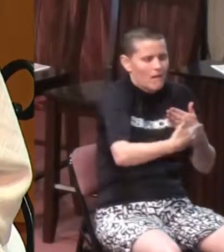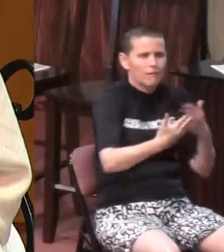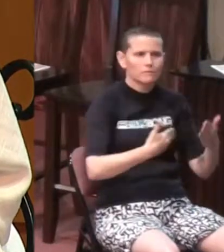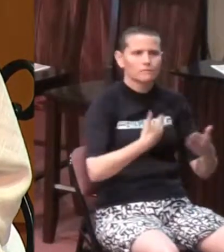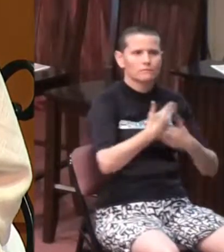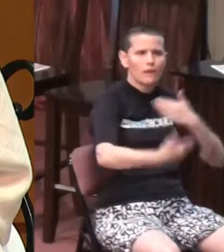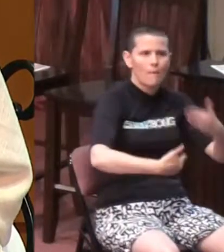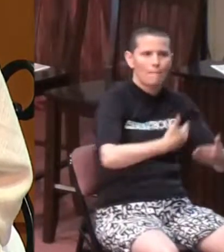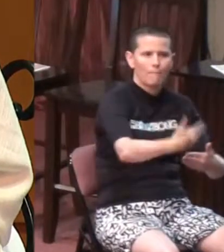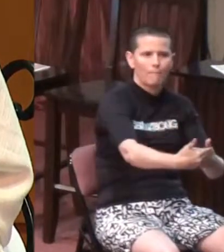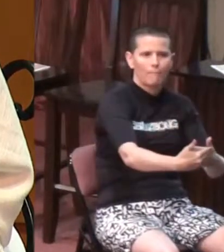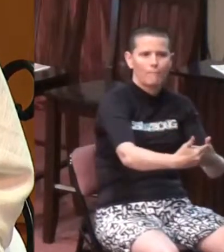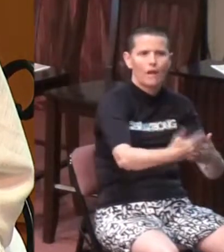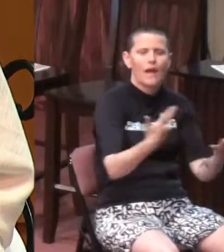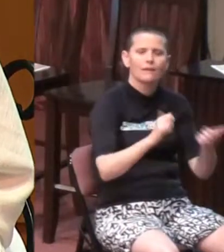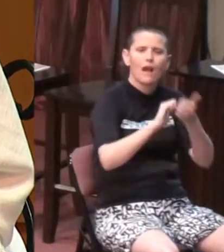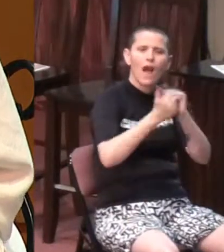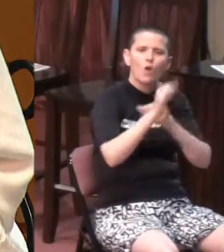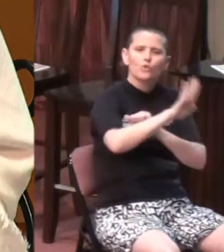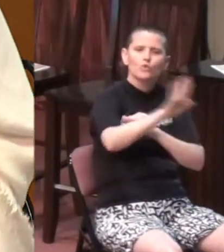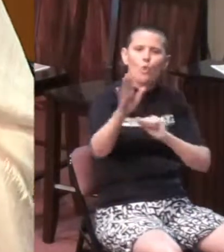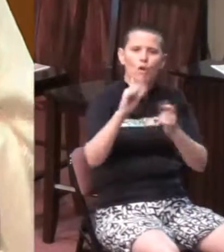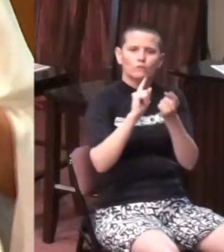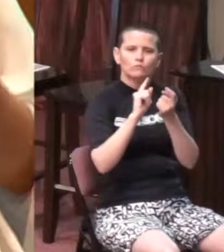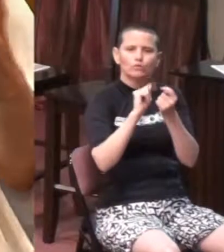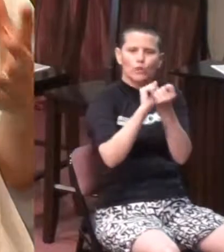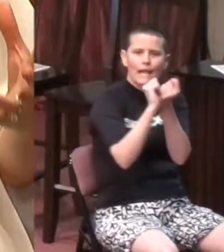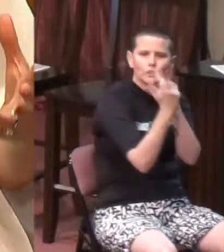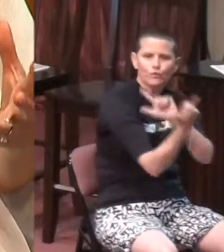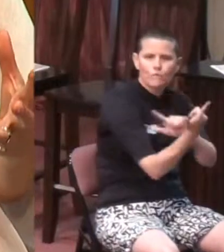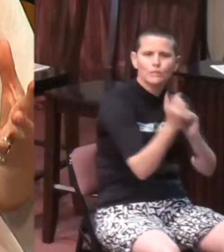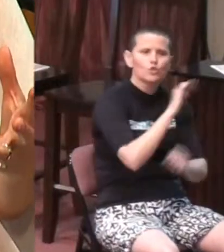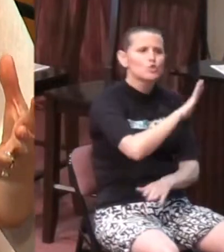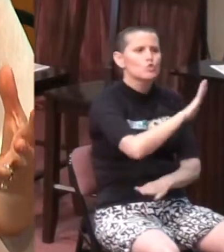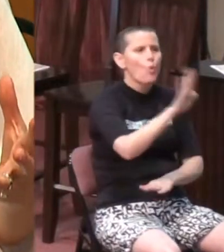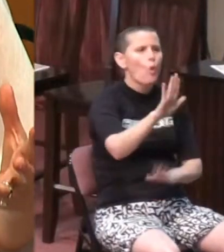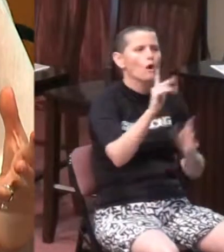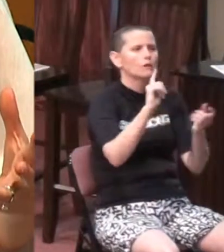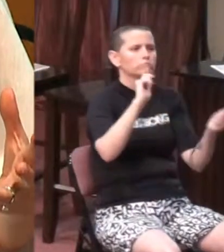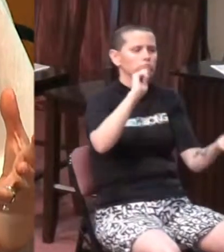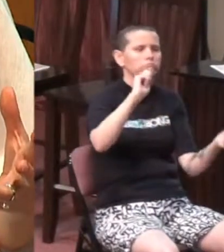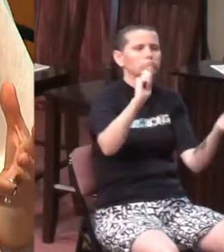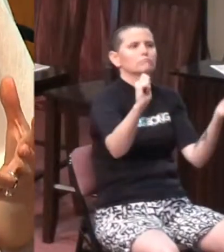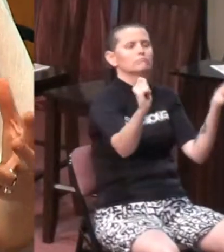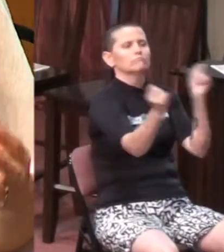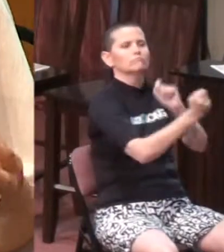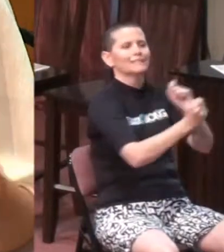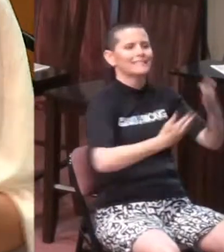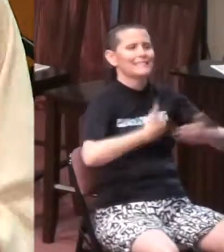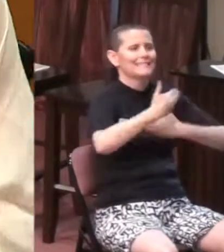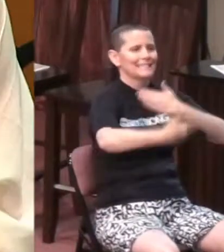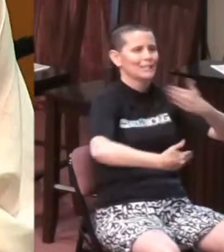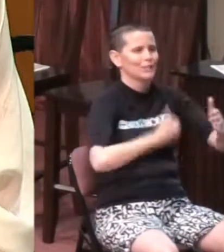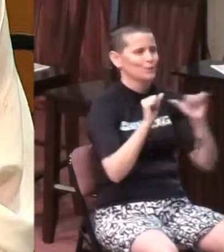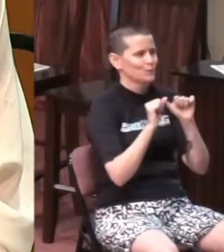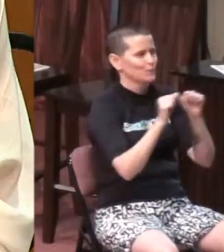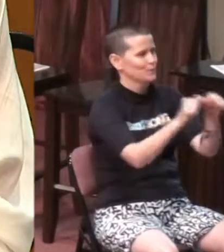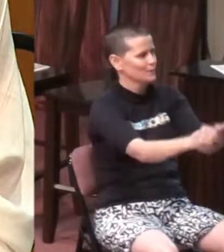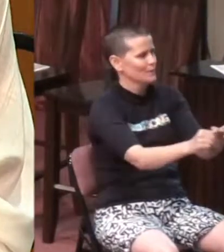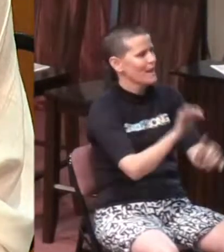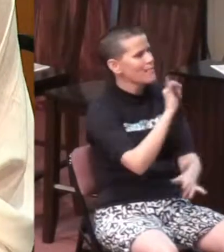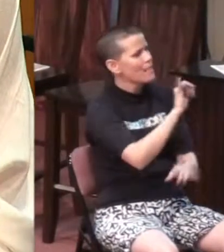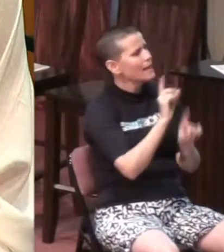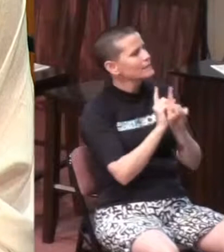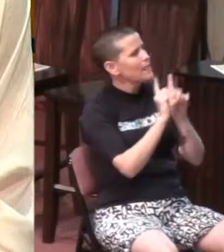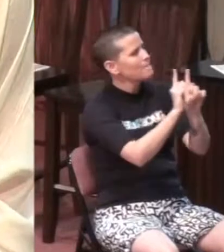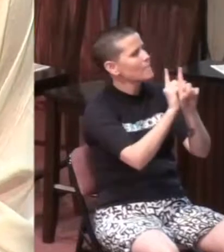spiritual pathway toward your transformation of embodying your fullest potential. That is a mentorship that's